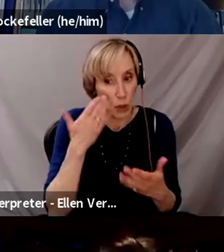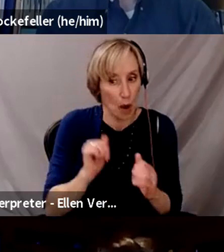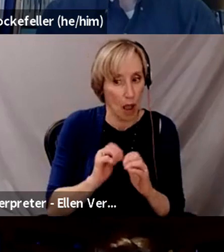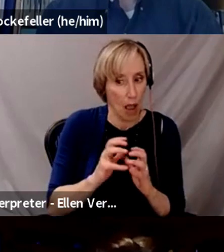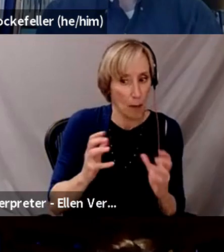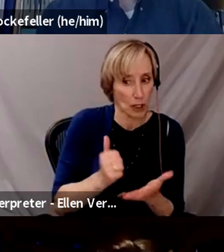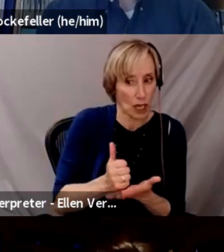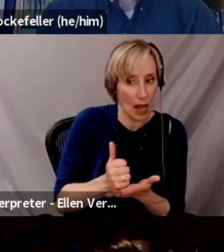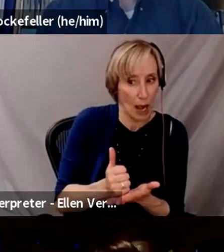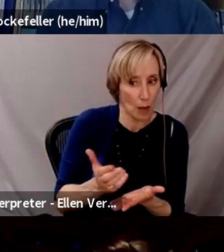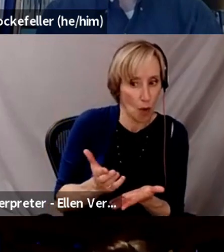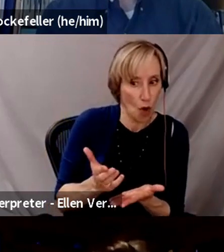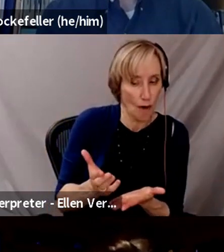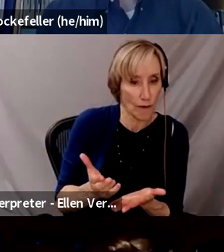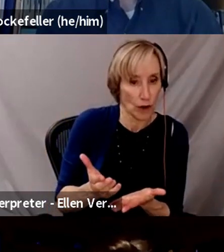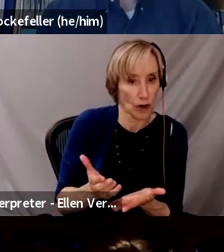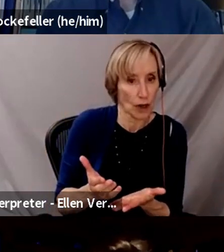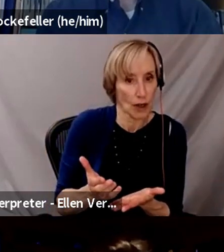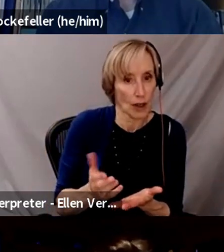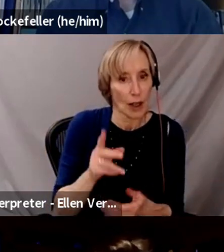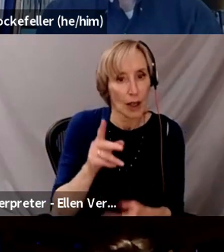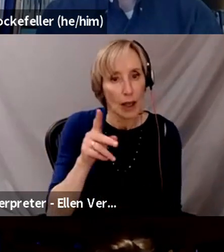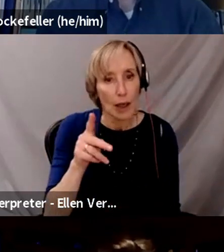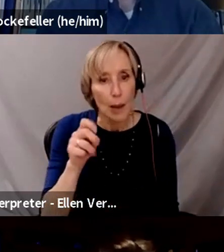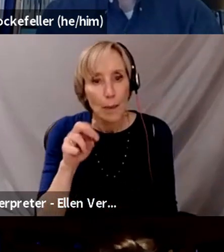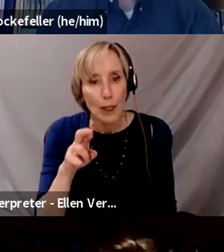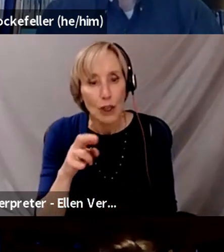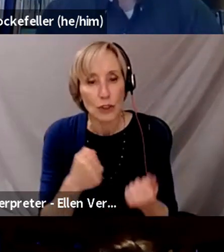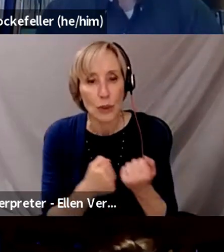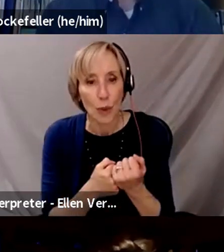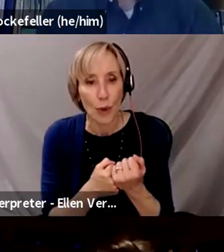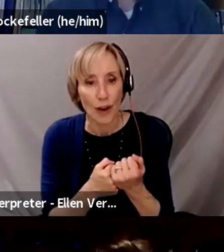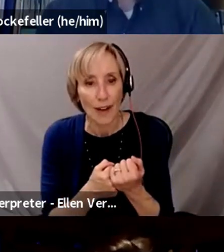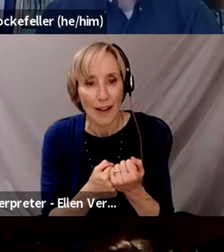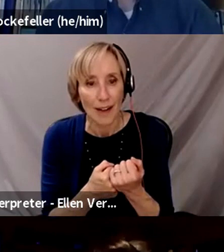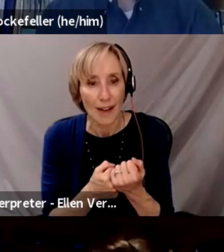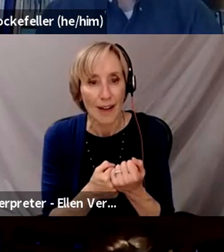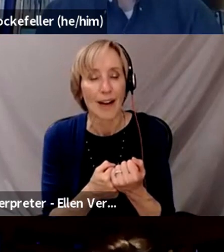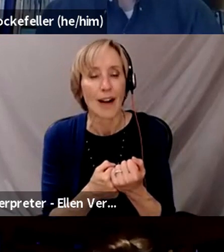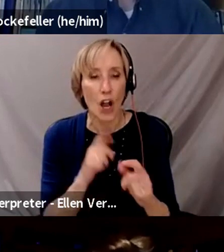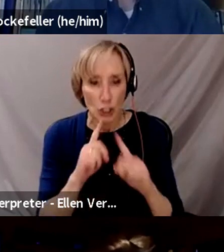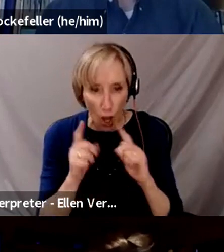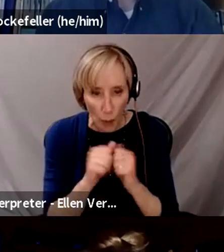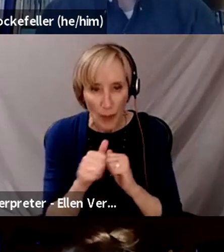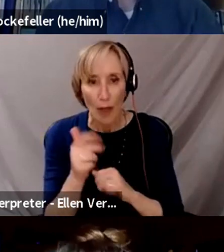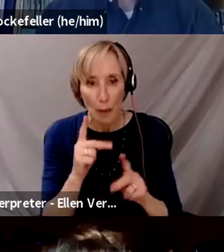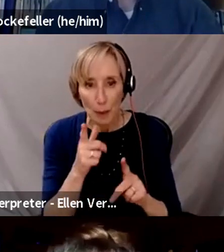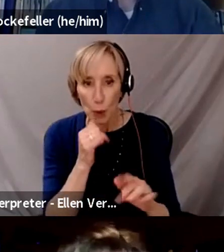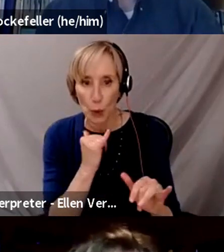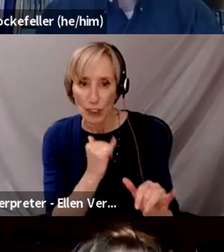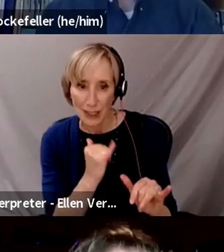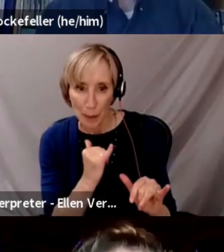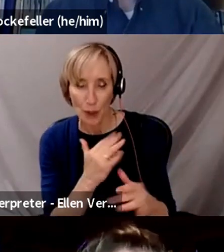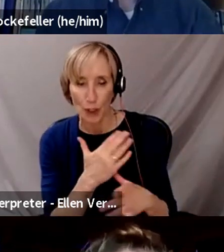of this ties into the fact that peer support is so important, talking to other people who have shared experiences with you. And what I'm kind of realizing